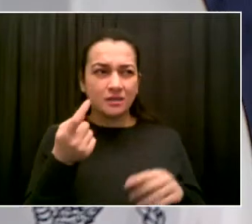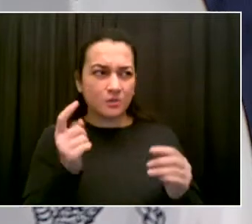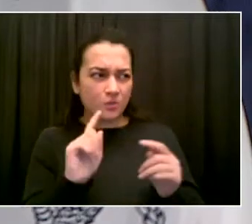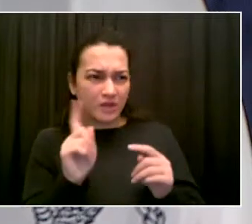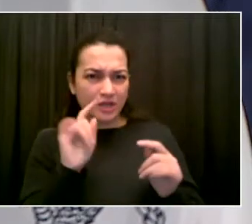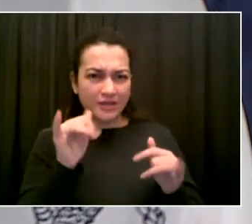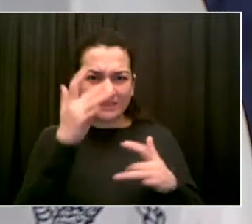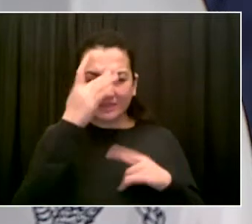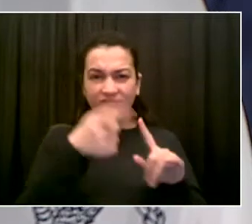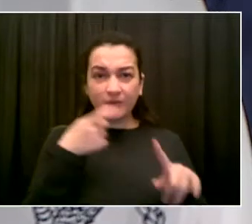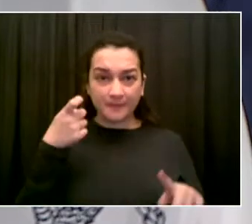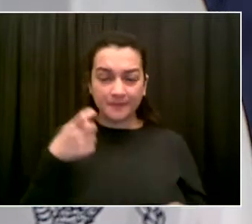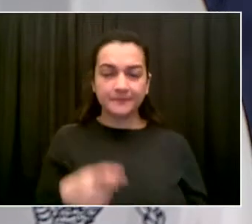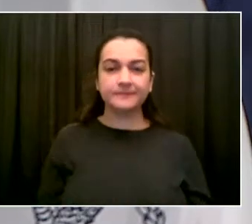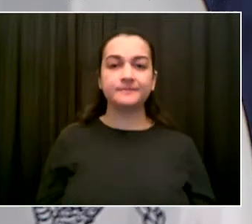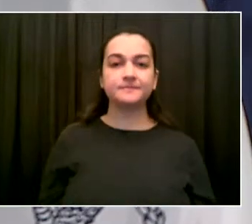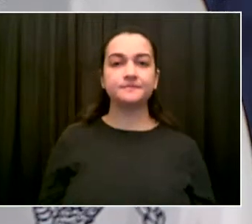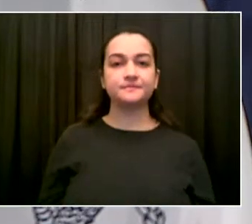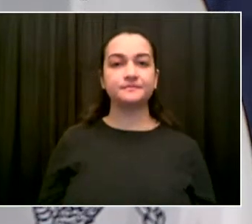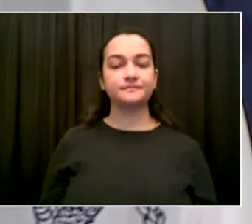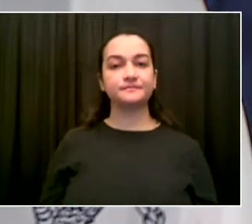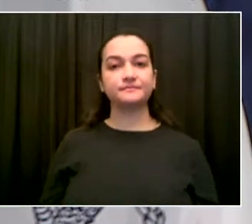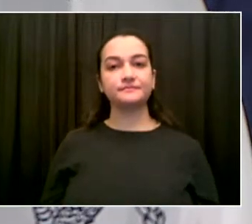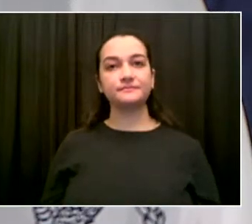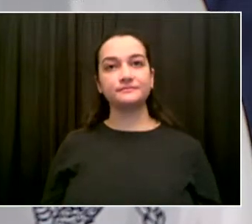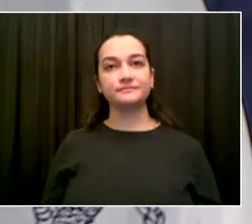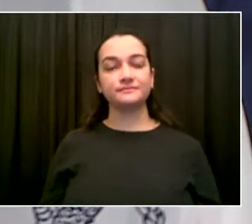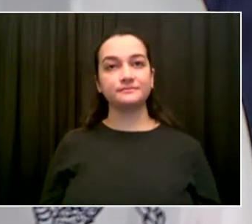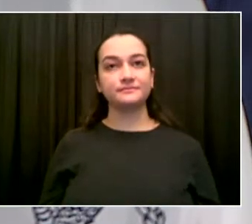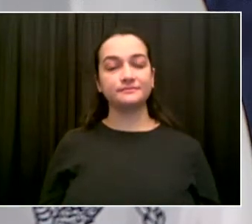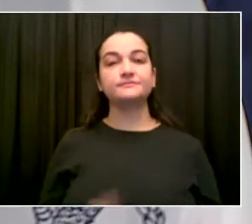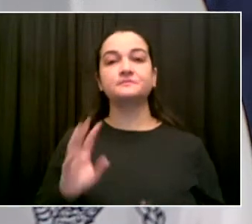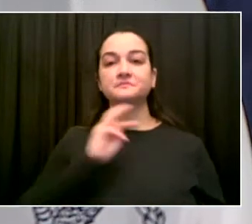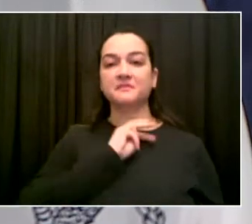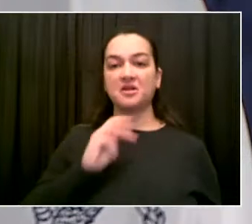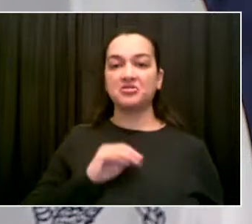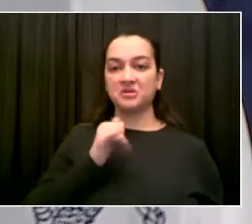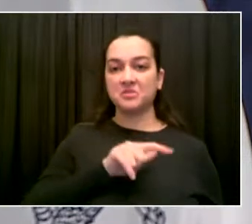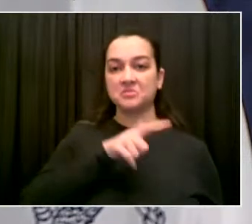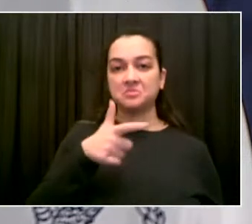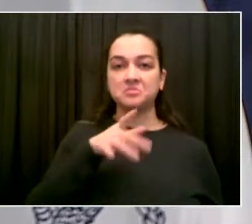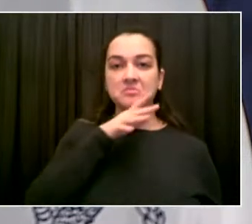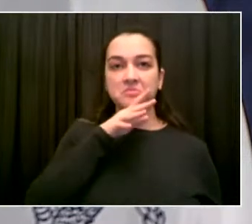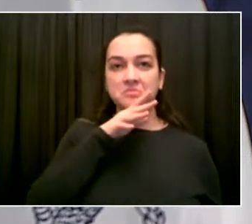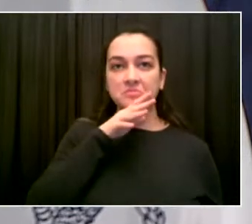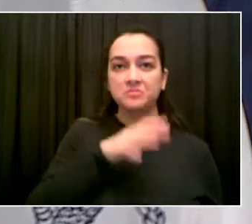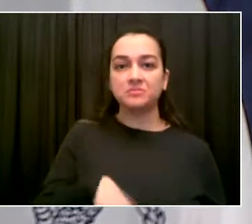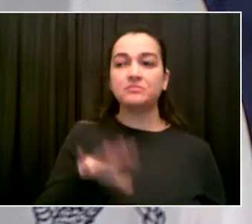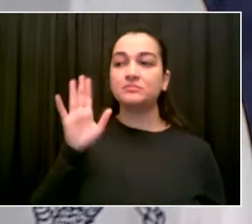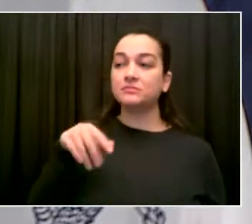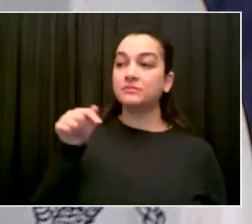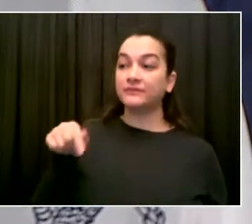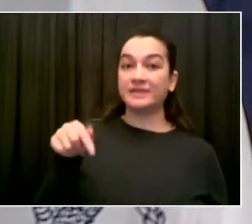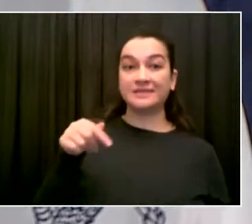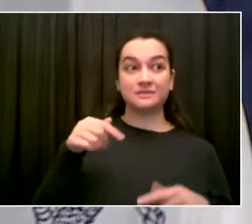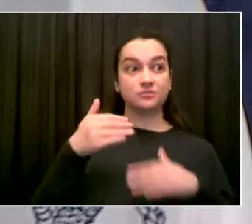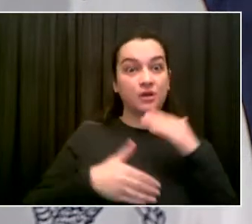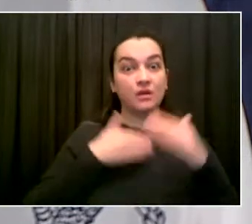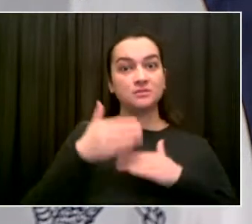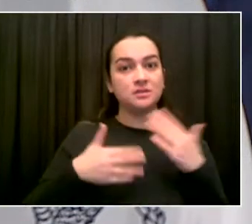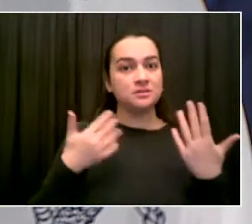yesterday the fact that, as Dr. Katz has talked about, the medical community has learned so much in the last